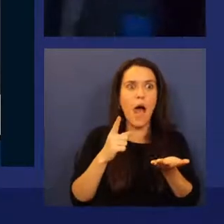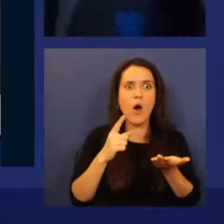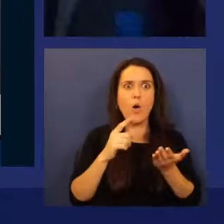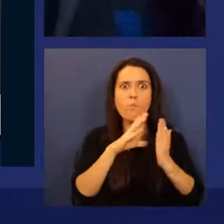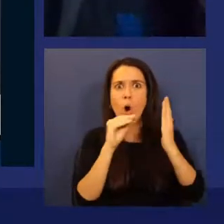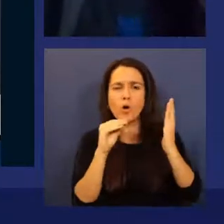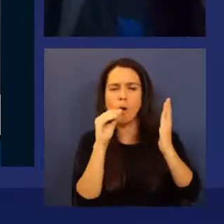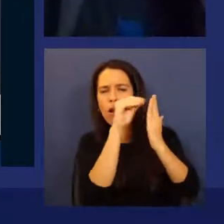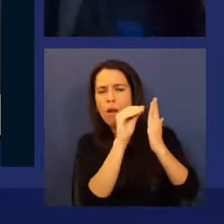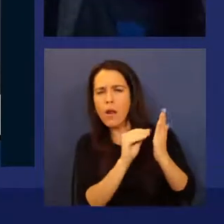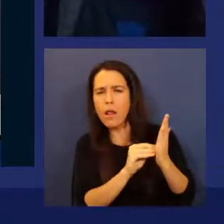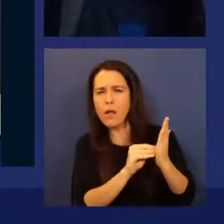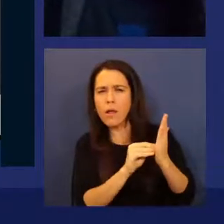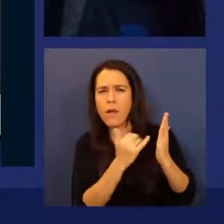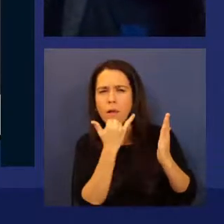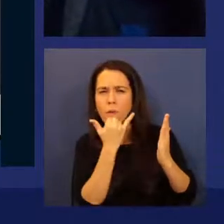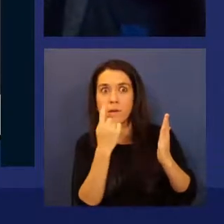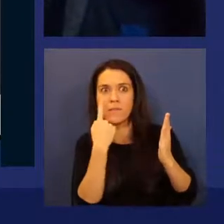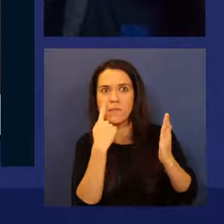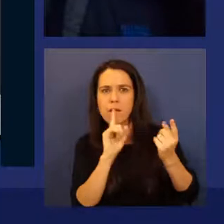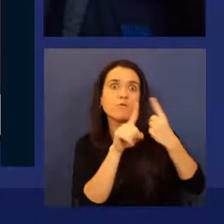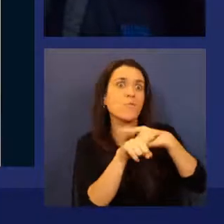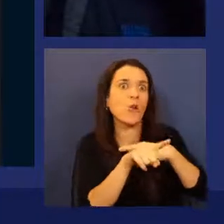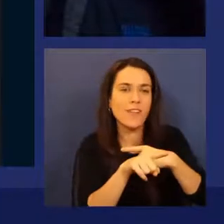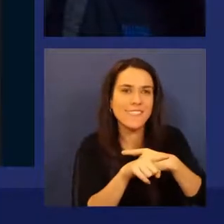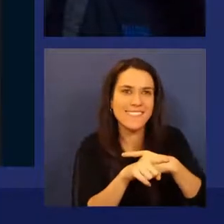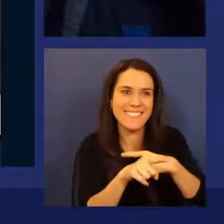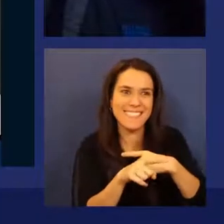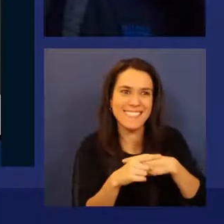before we get into this, I actually want to see if I can,